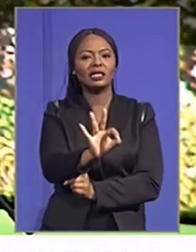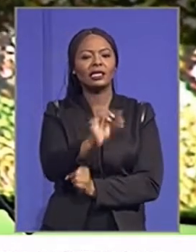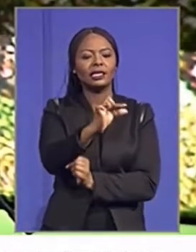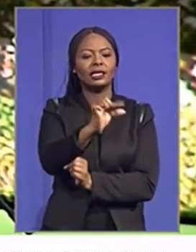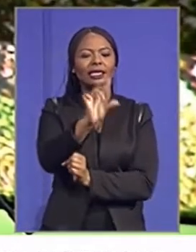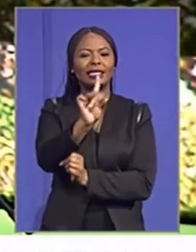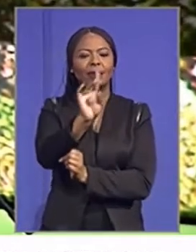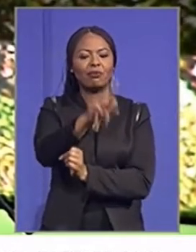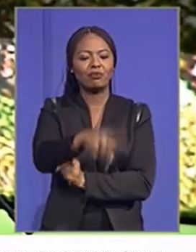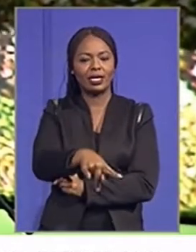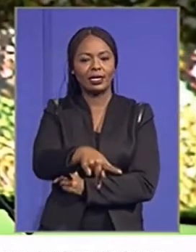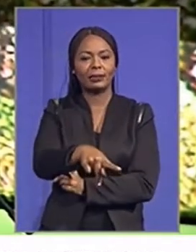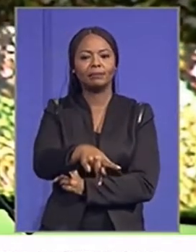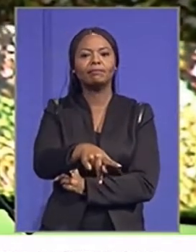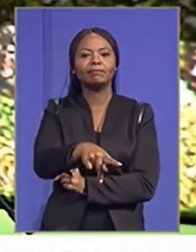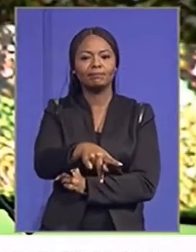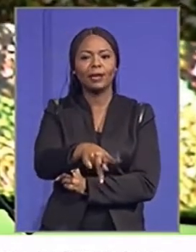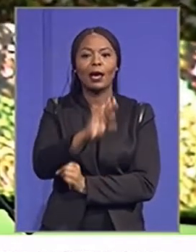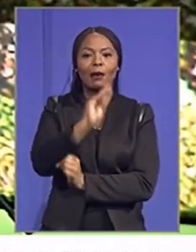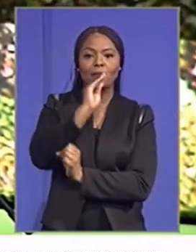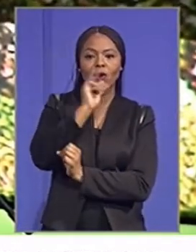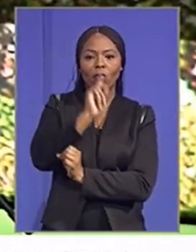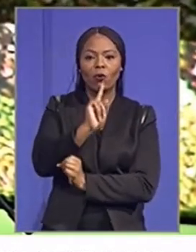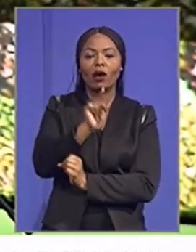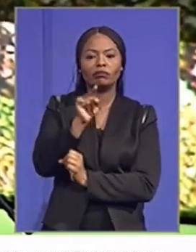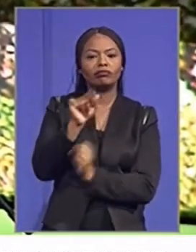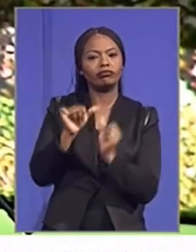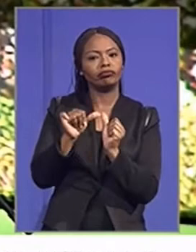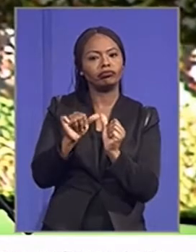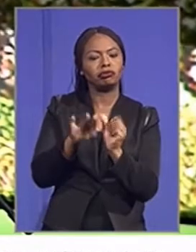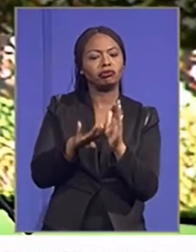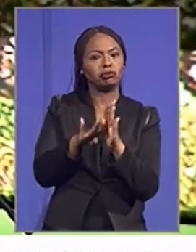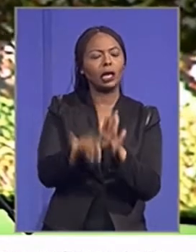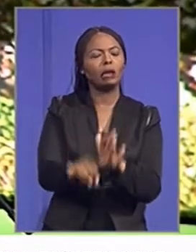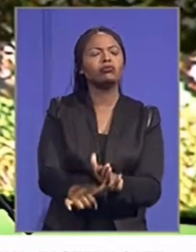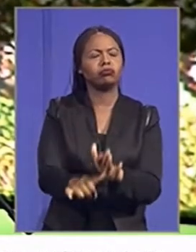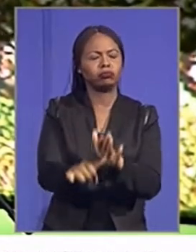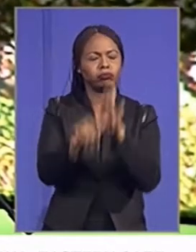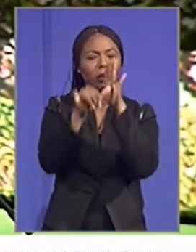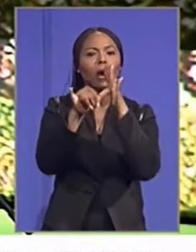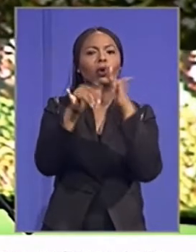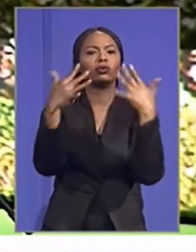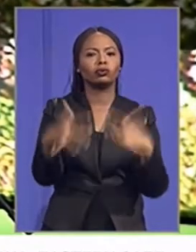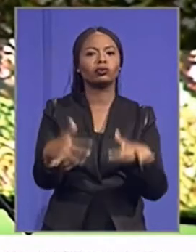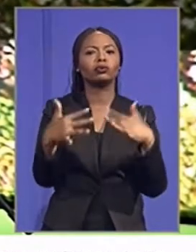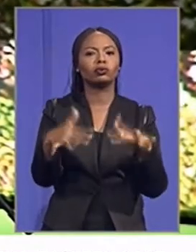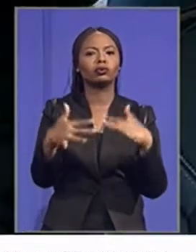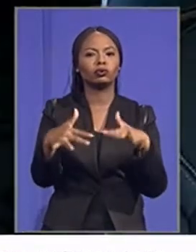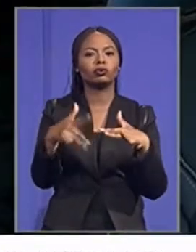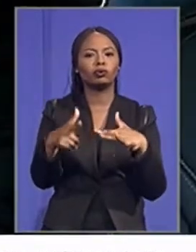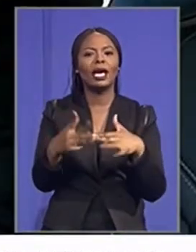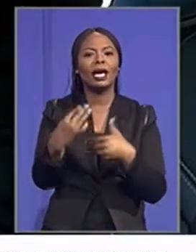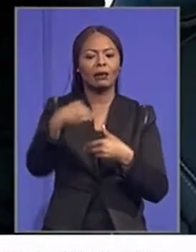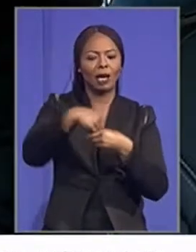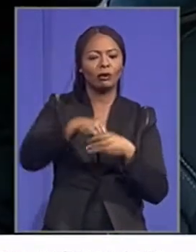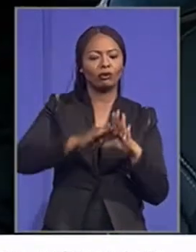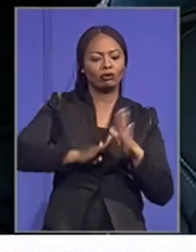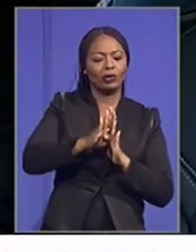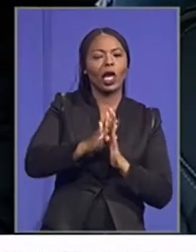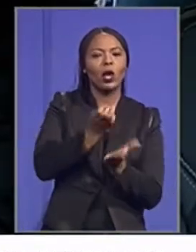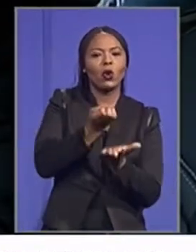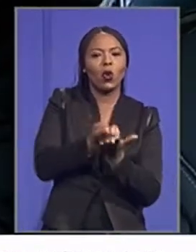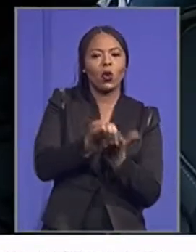GDP means that it is a substantial and serious part of our economy. Ho